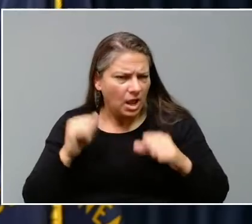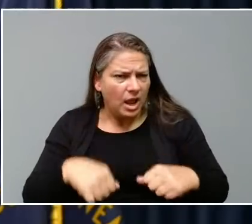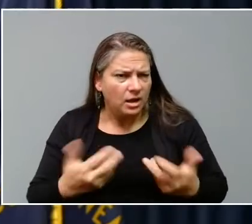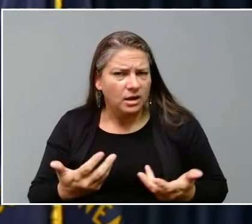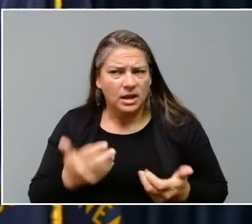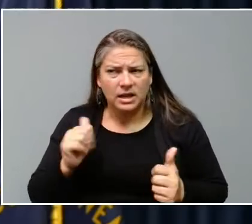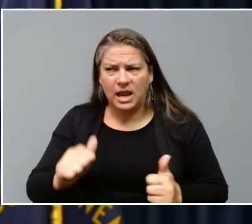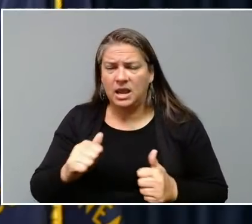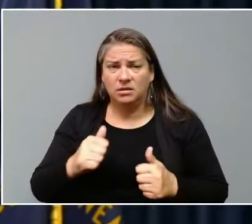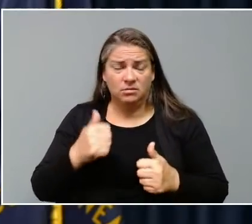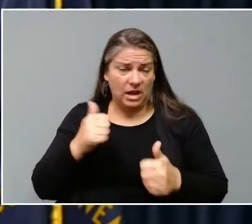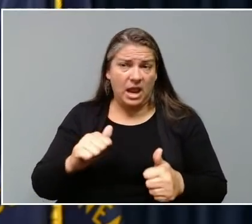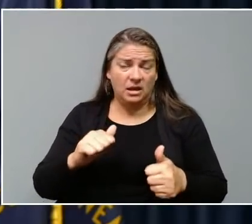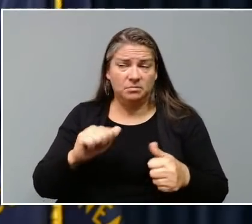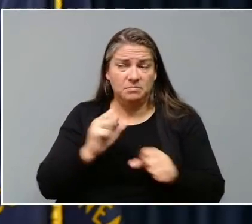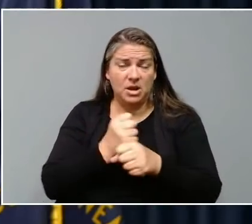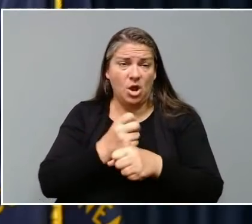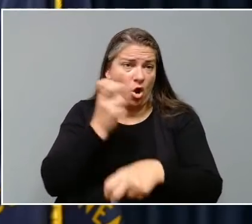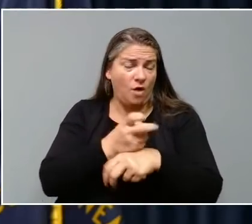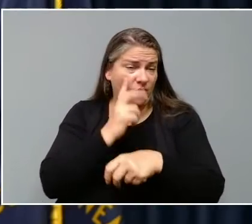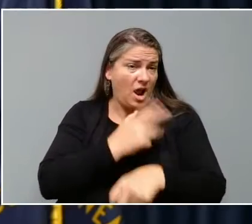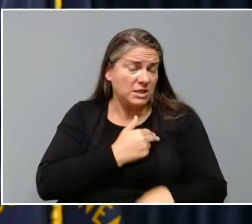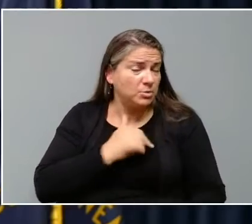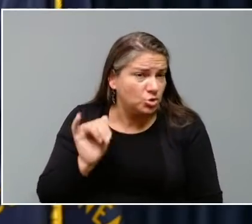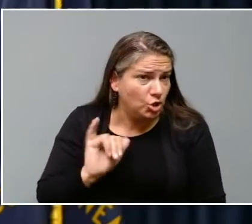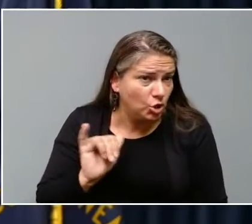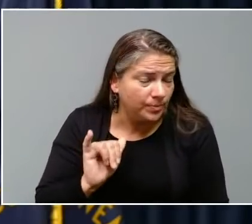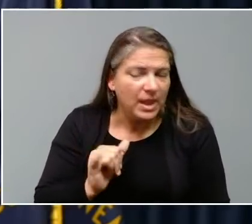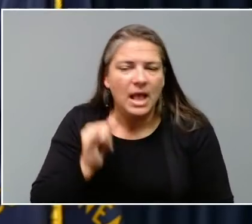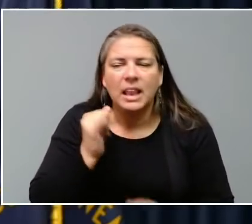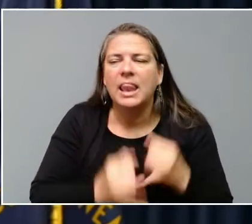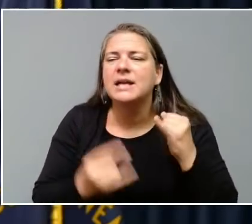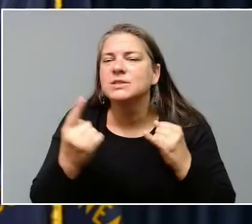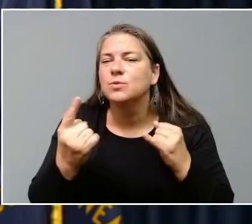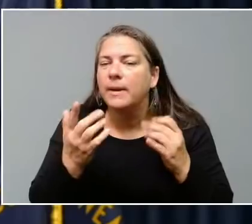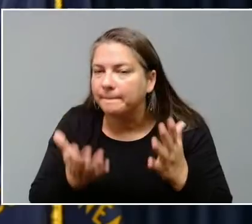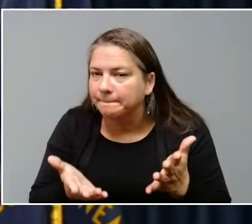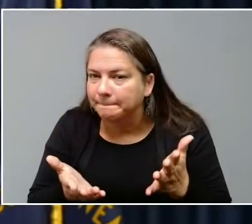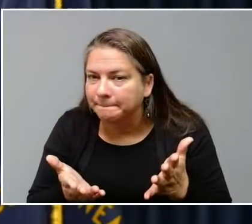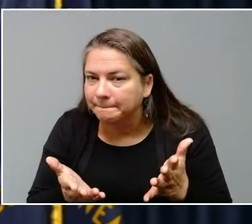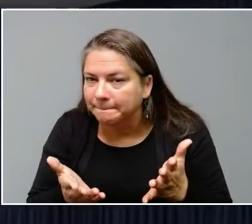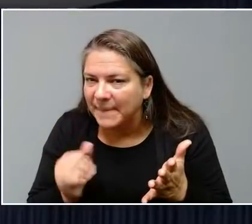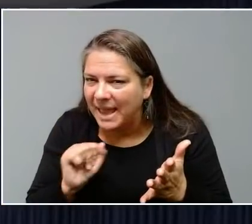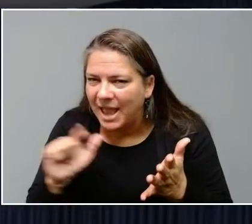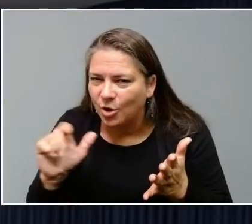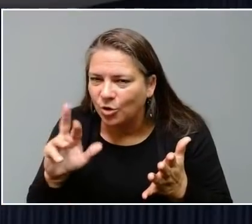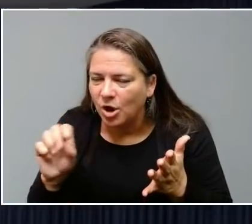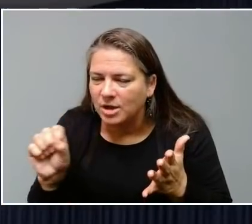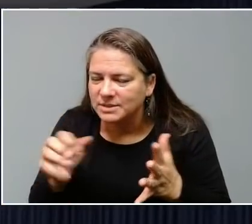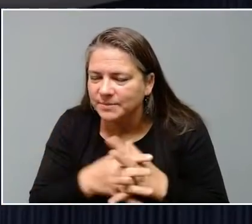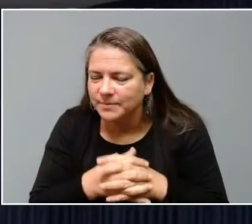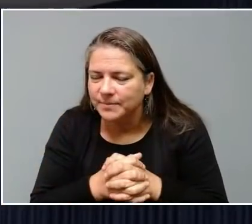as well. All right, with our last question, we made him wait a long time. Al Cross, Kentucky Health News.